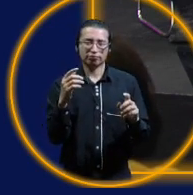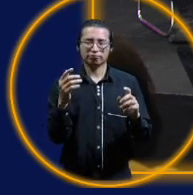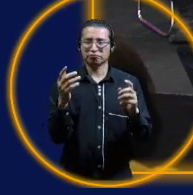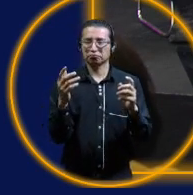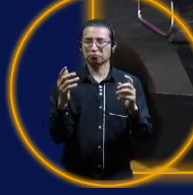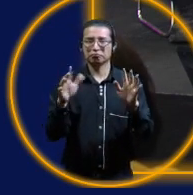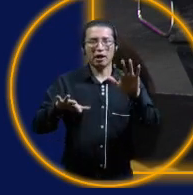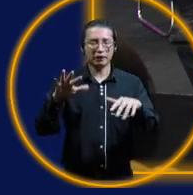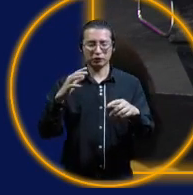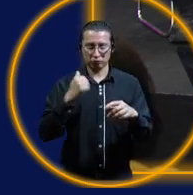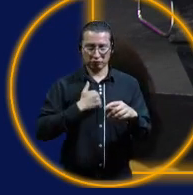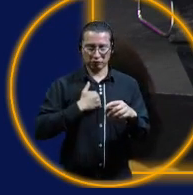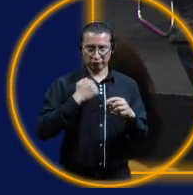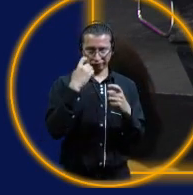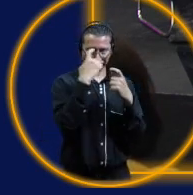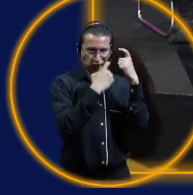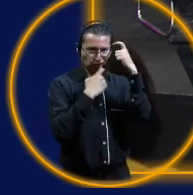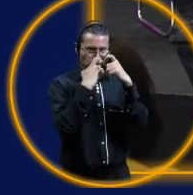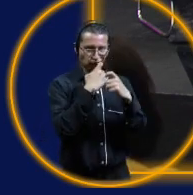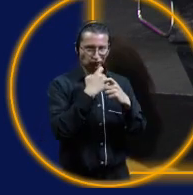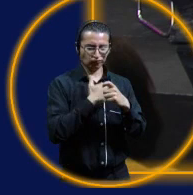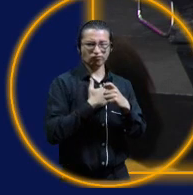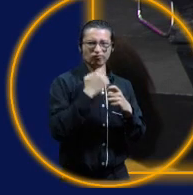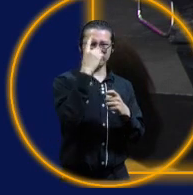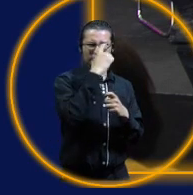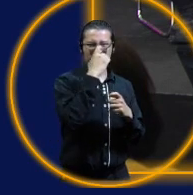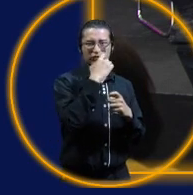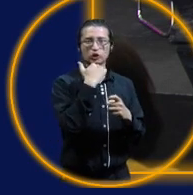like, I'm gonna get some water